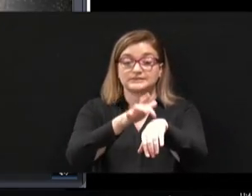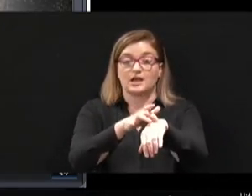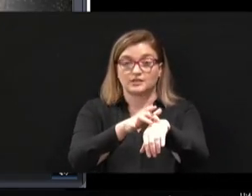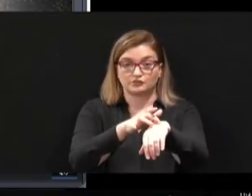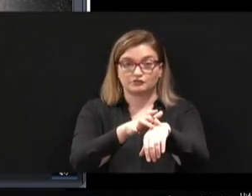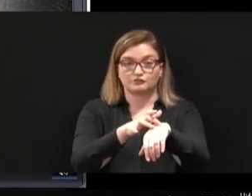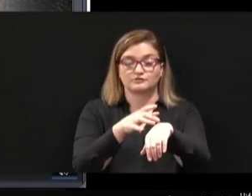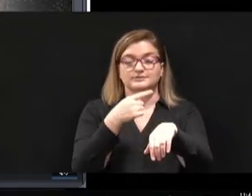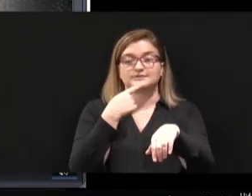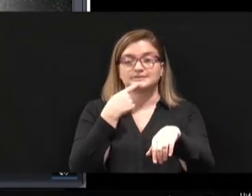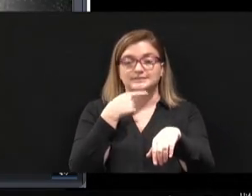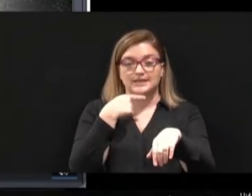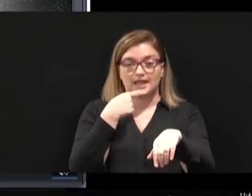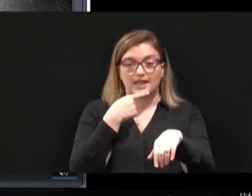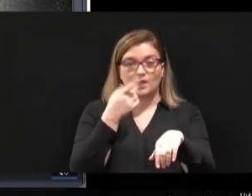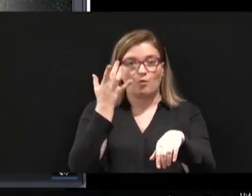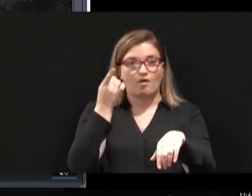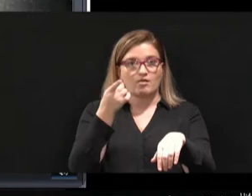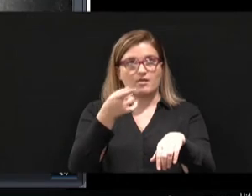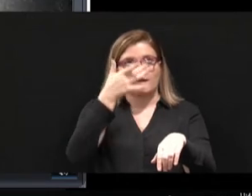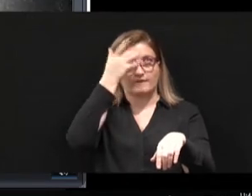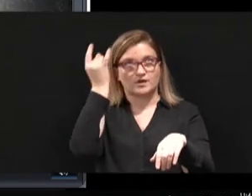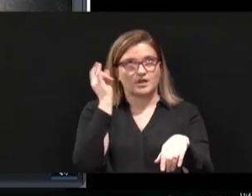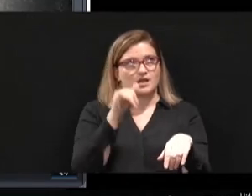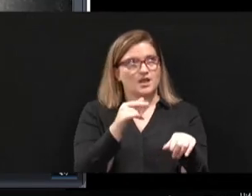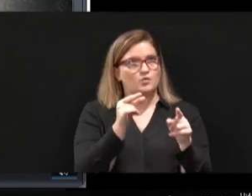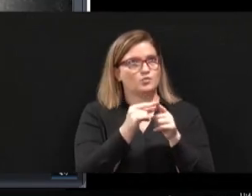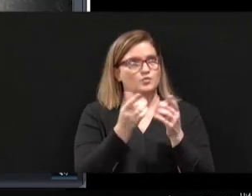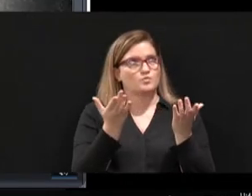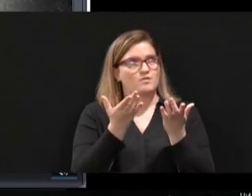they do that, because oftentimes they forget what that word is.